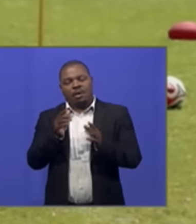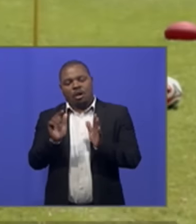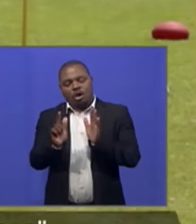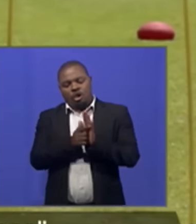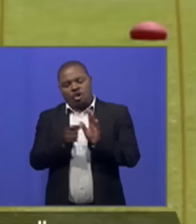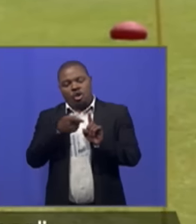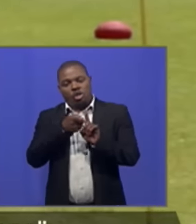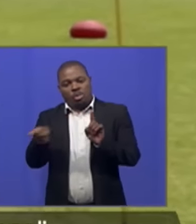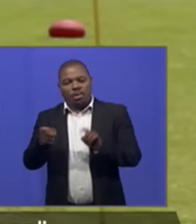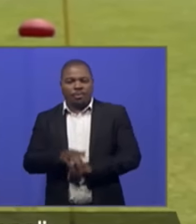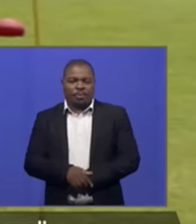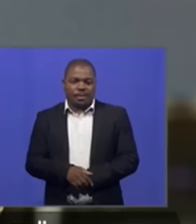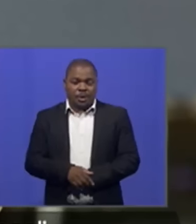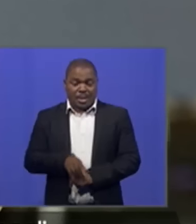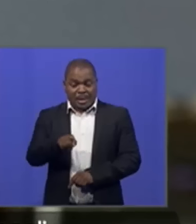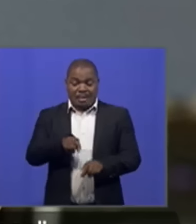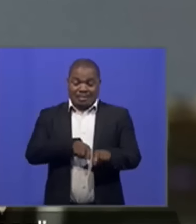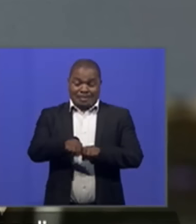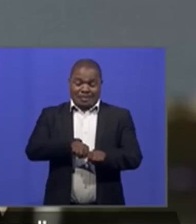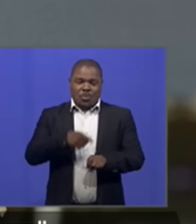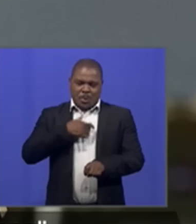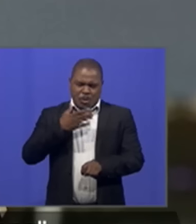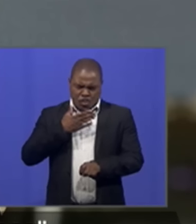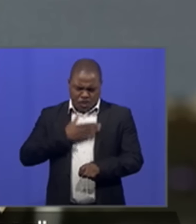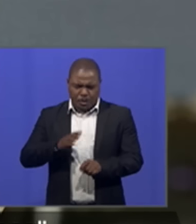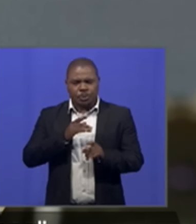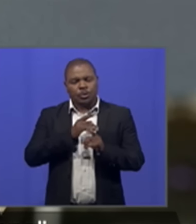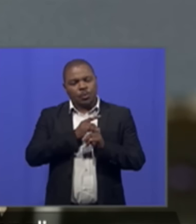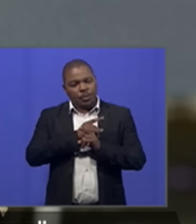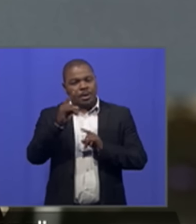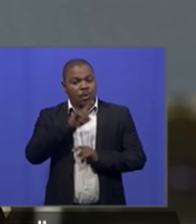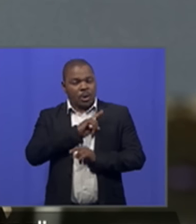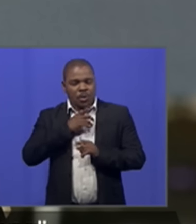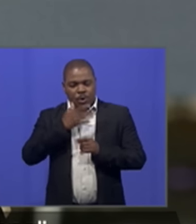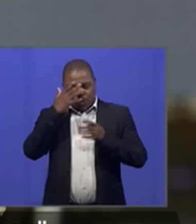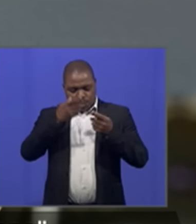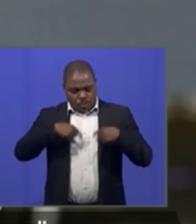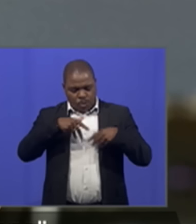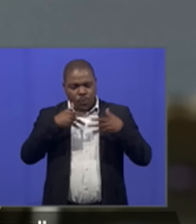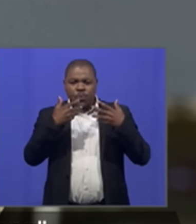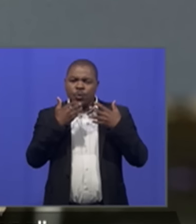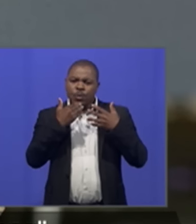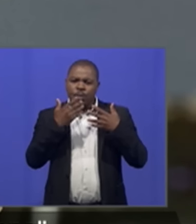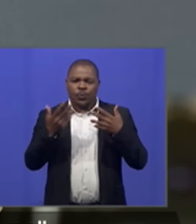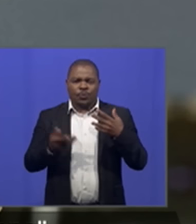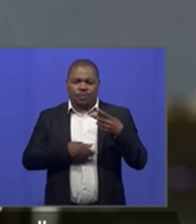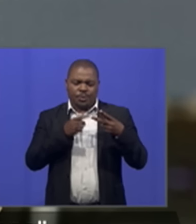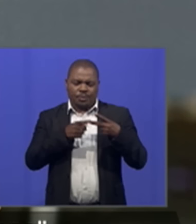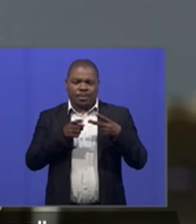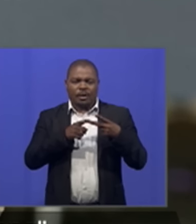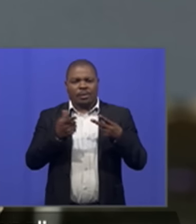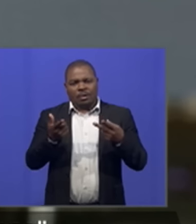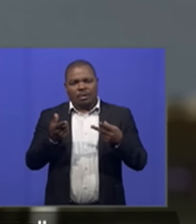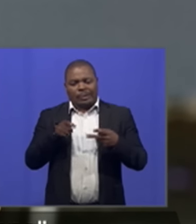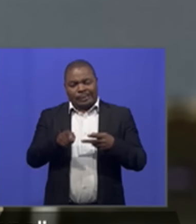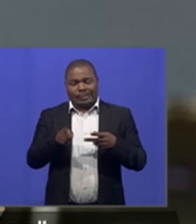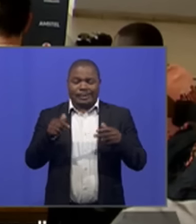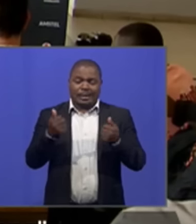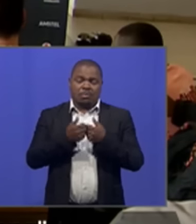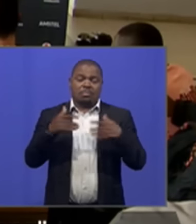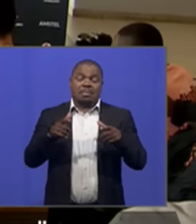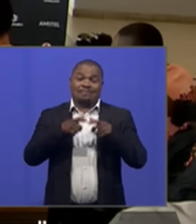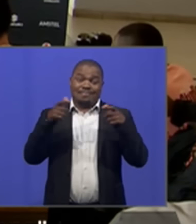Highly competitive match we are preparing to win, knowing who we are and knowing the magnitude of the